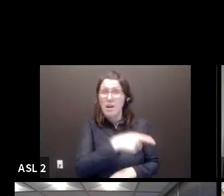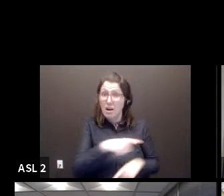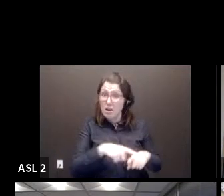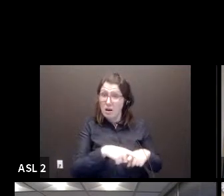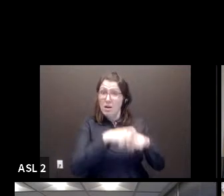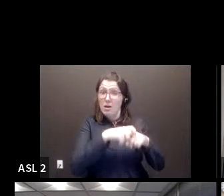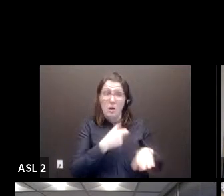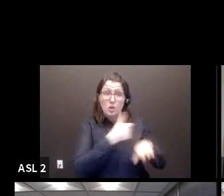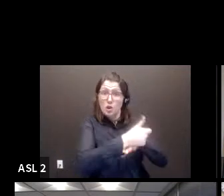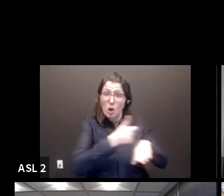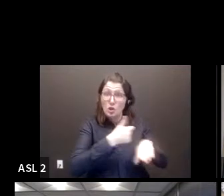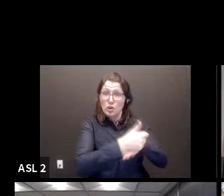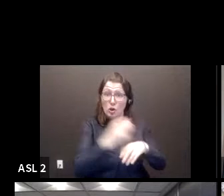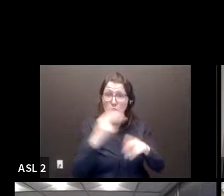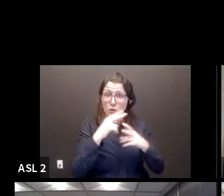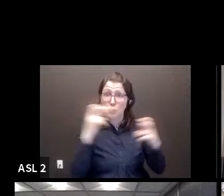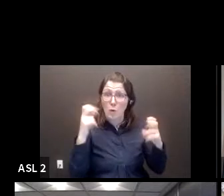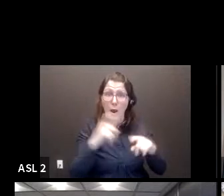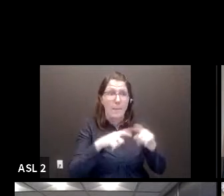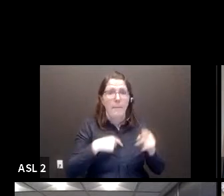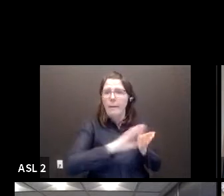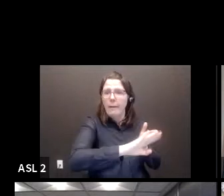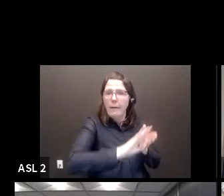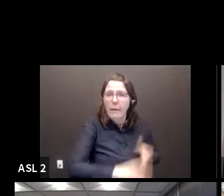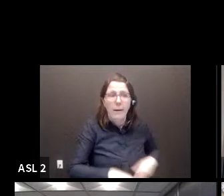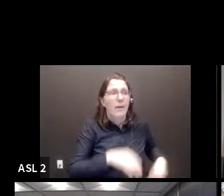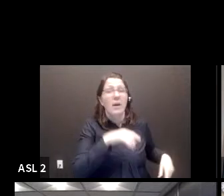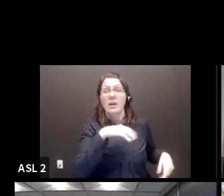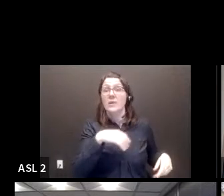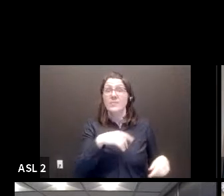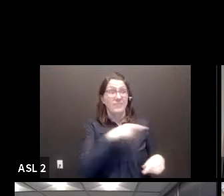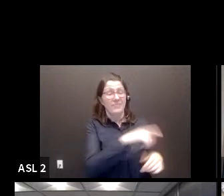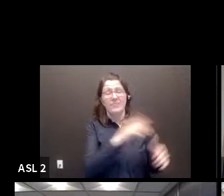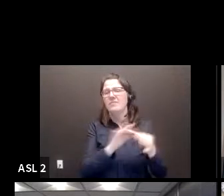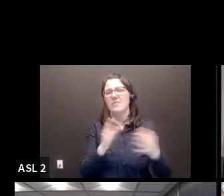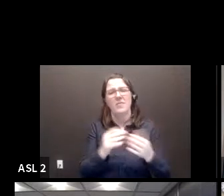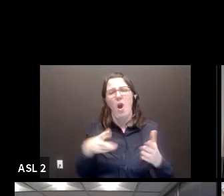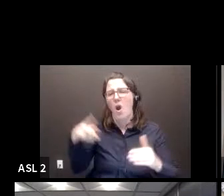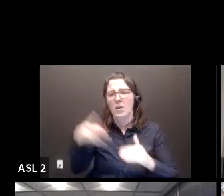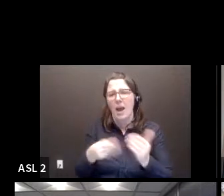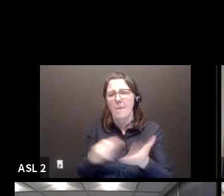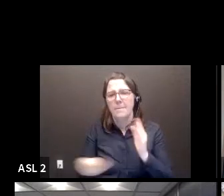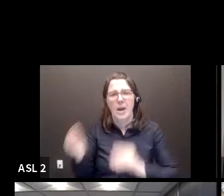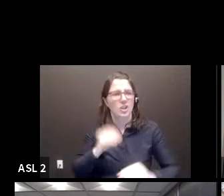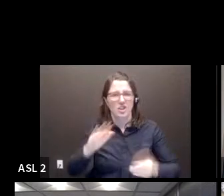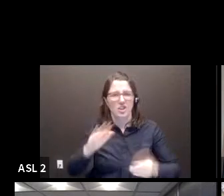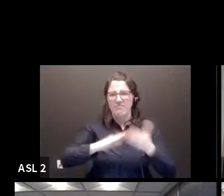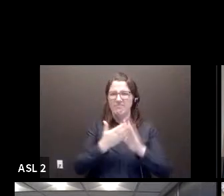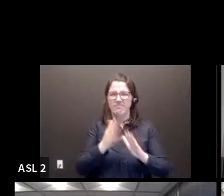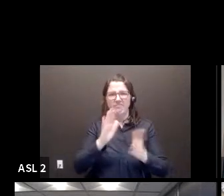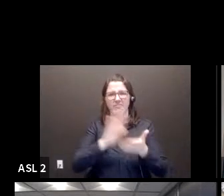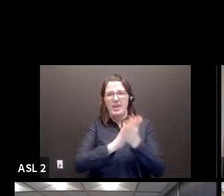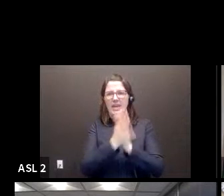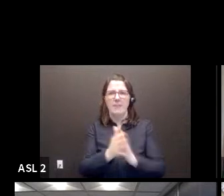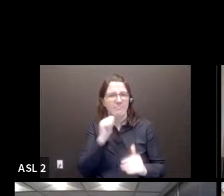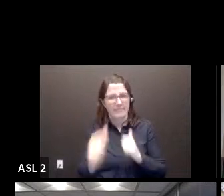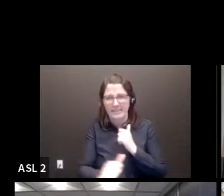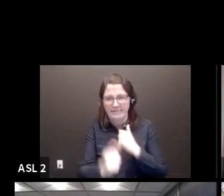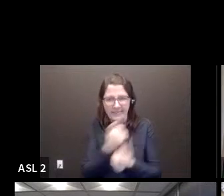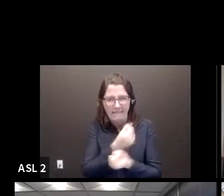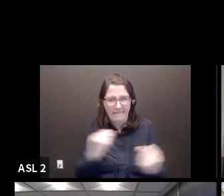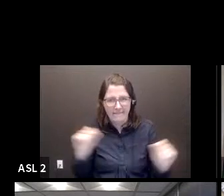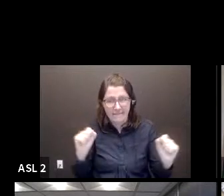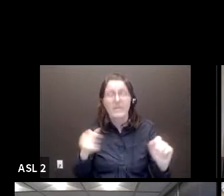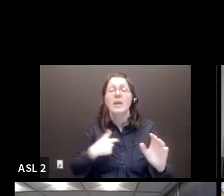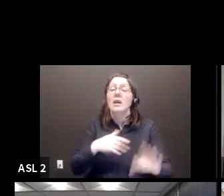evidence that budget cuts cuts would make our city unsafe so i want the board to be reflective and mindful of what side